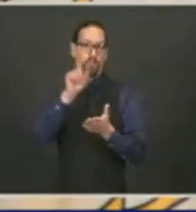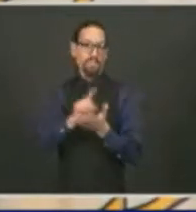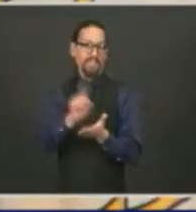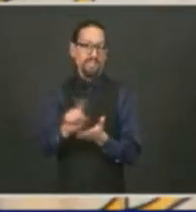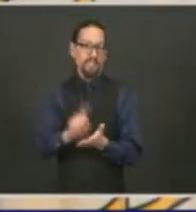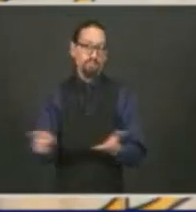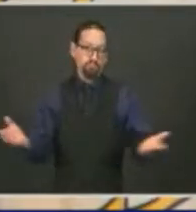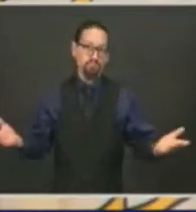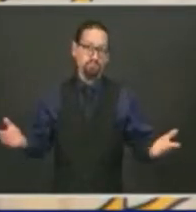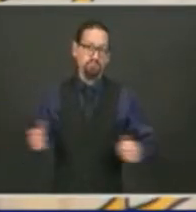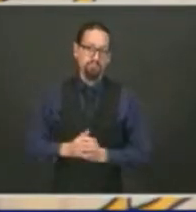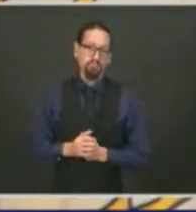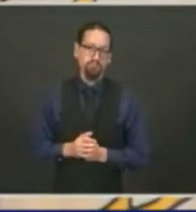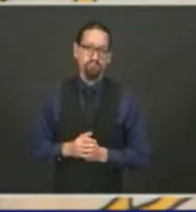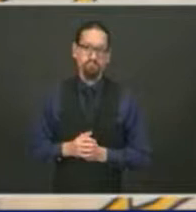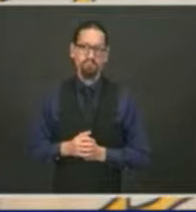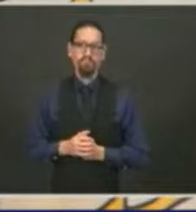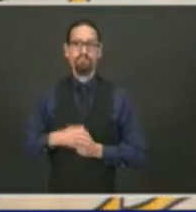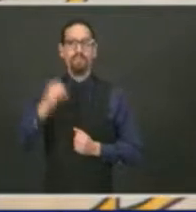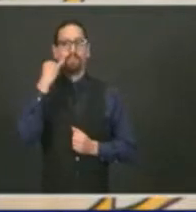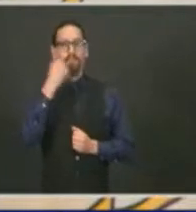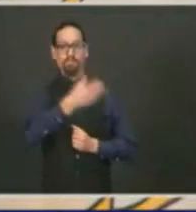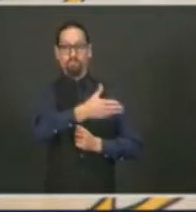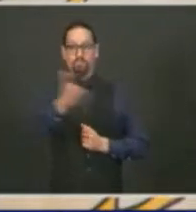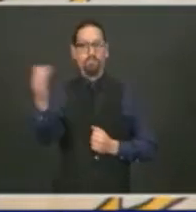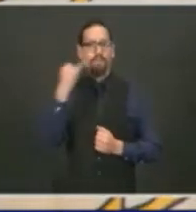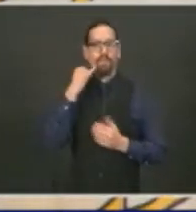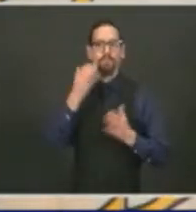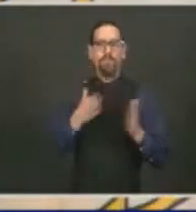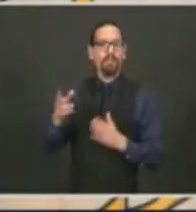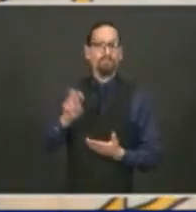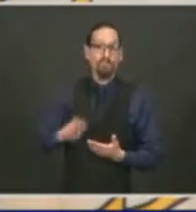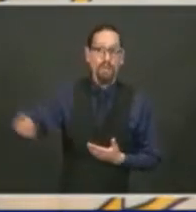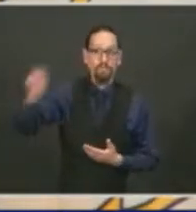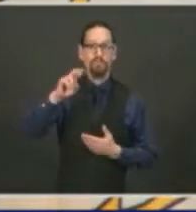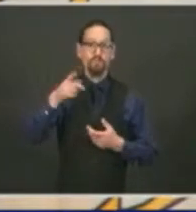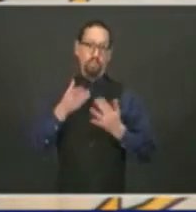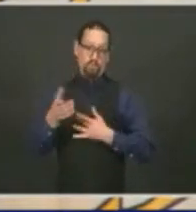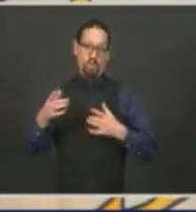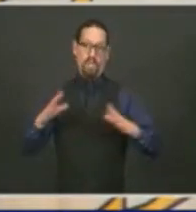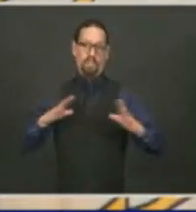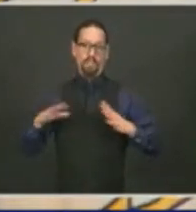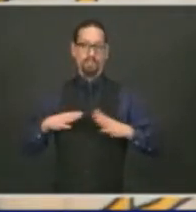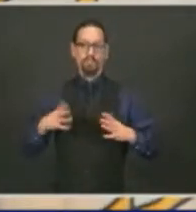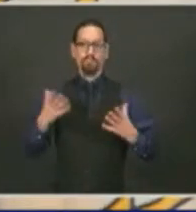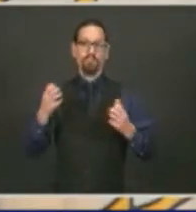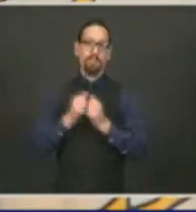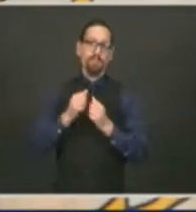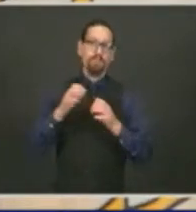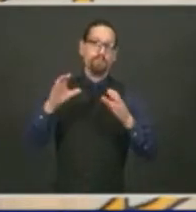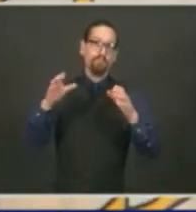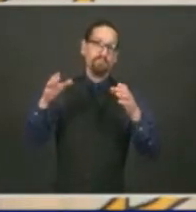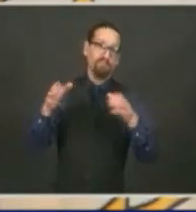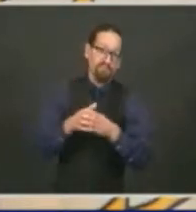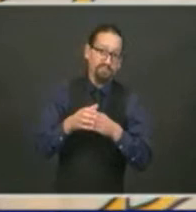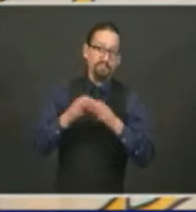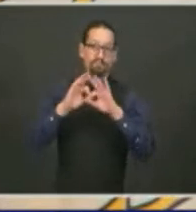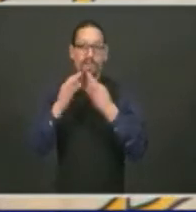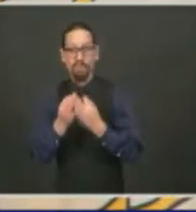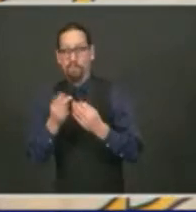Especially if you are planning to travel over the holiday or get together with folks, which I hope you don't,